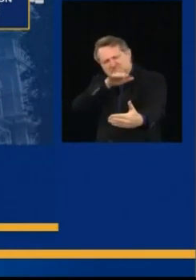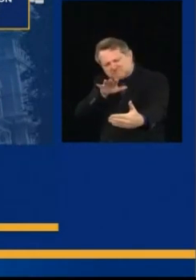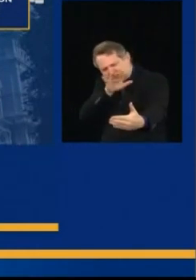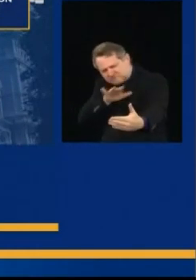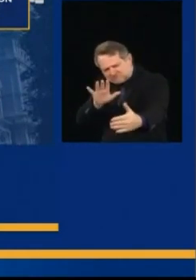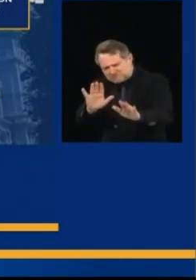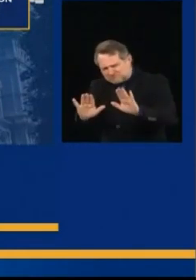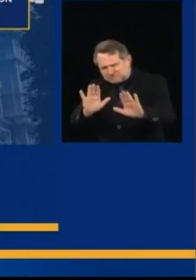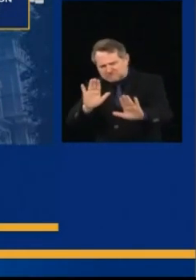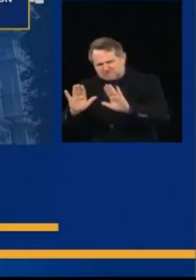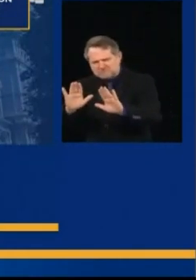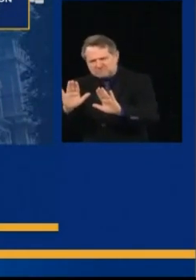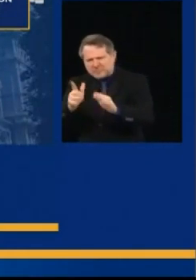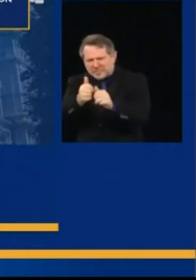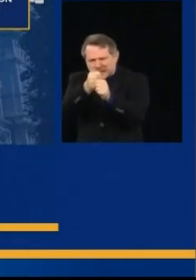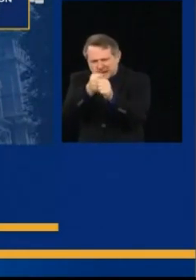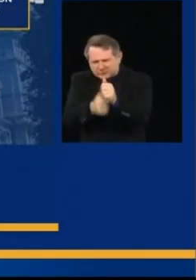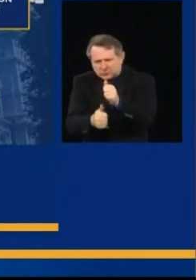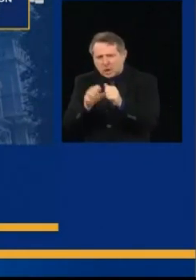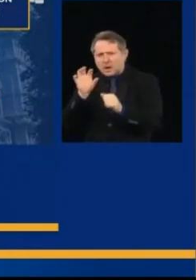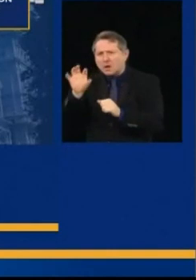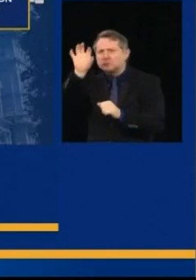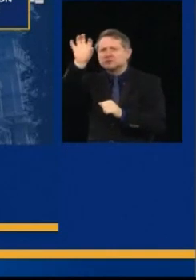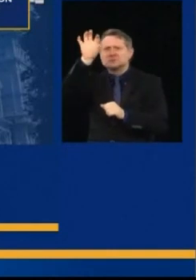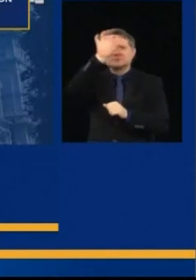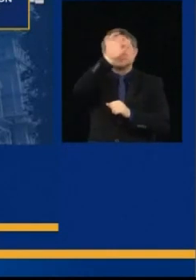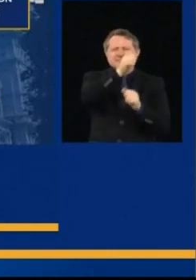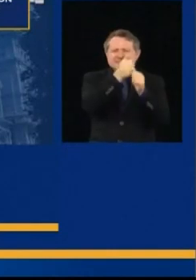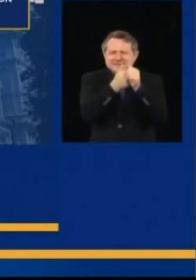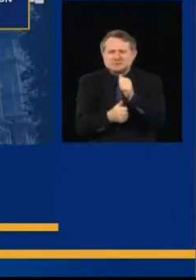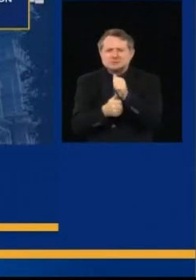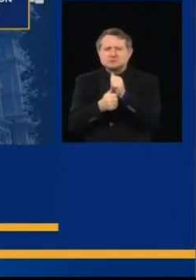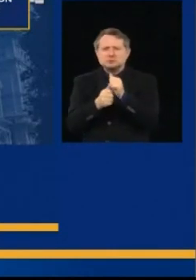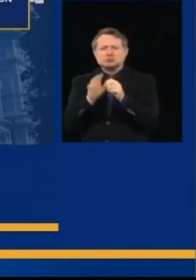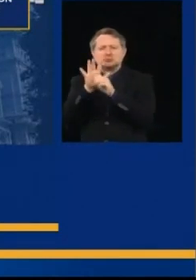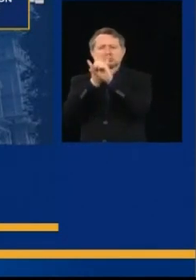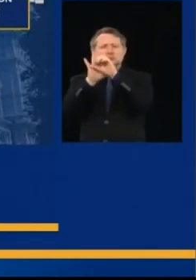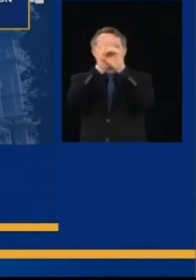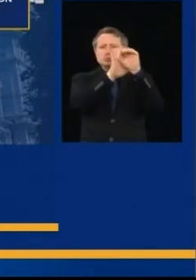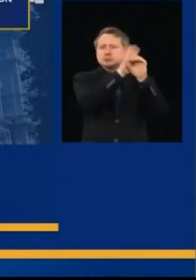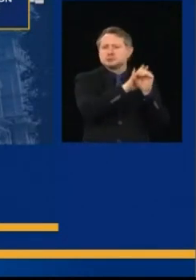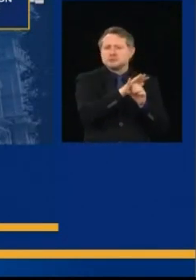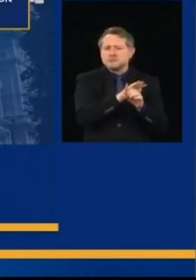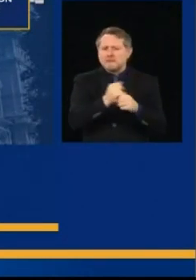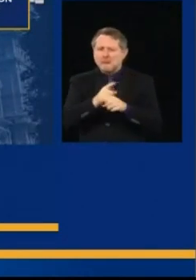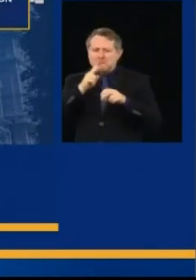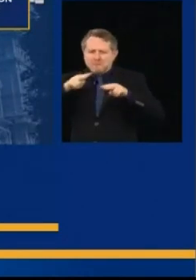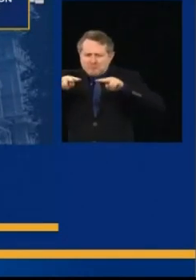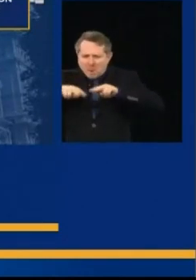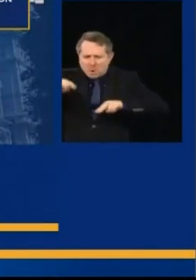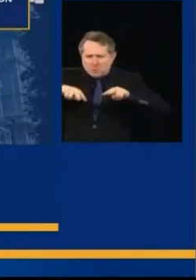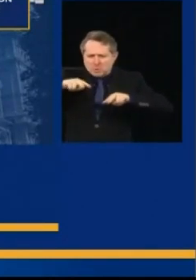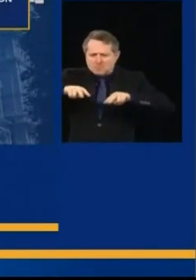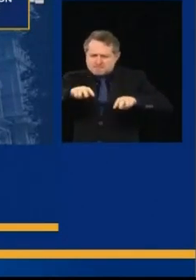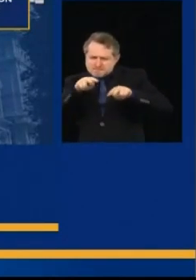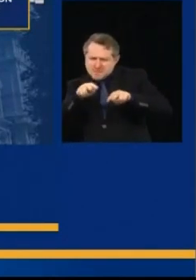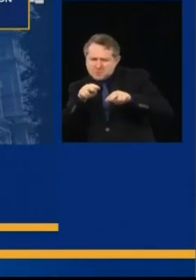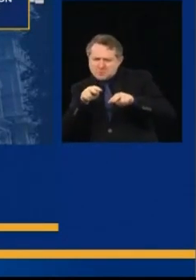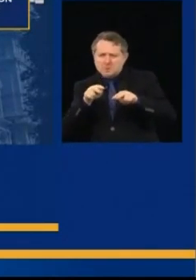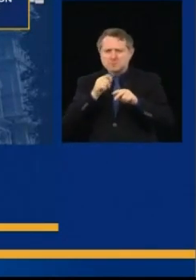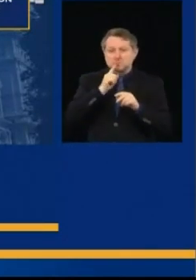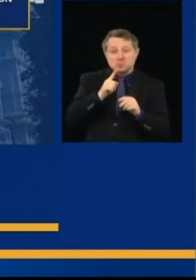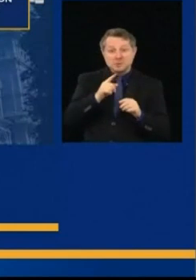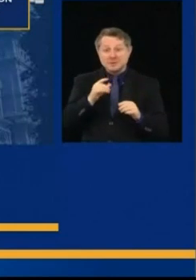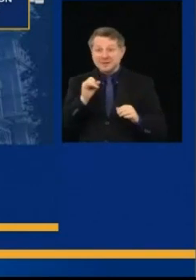in every county, in every region, and it has to be monitored. And you see those numbers starting to